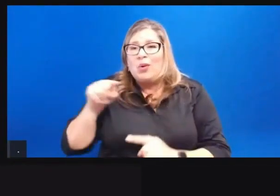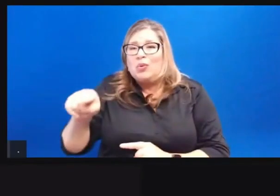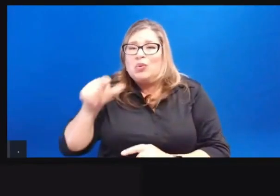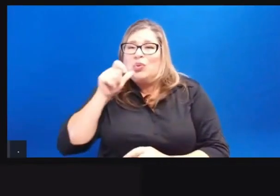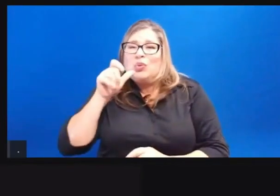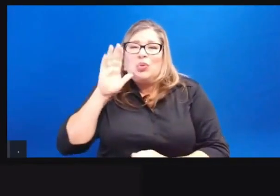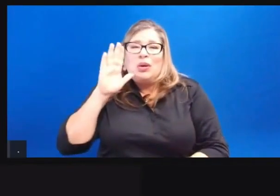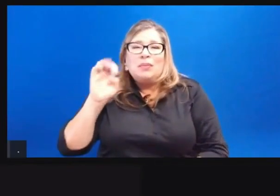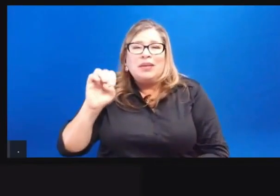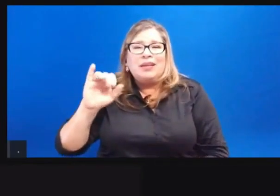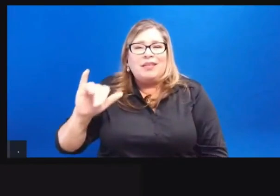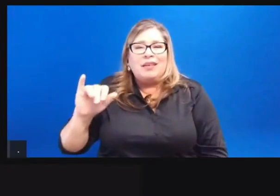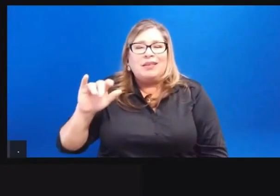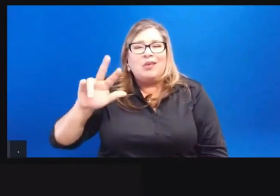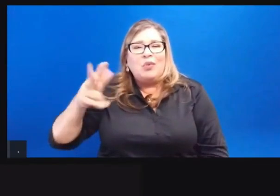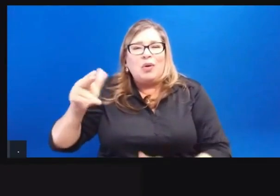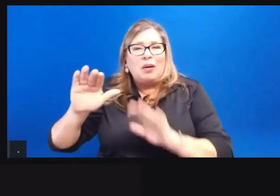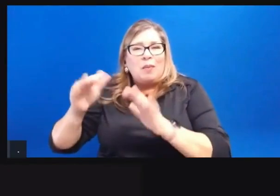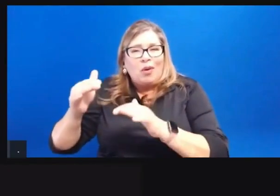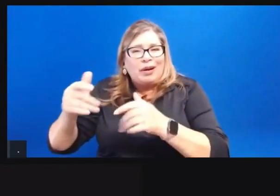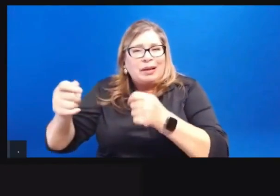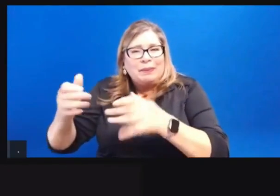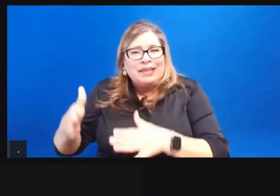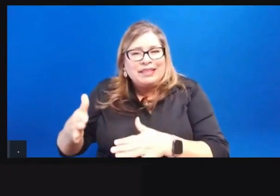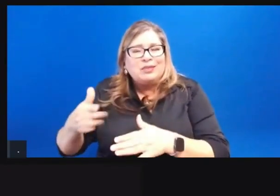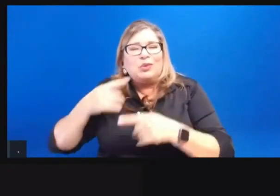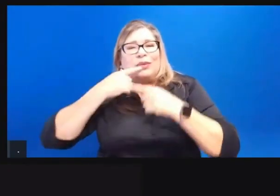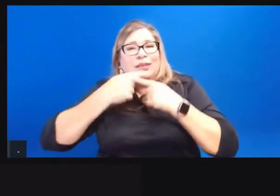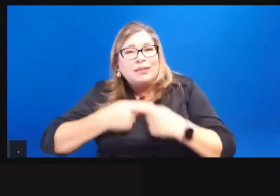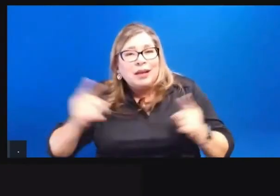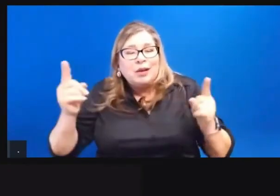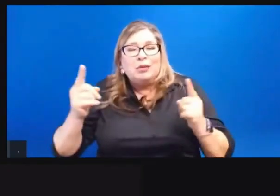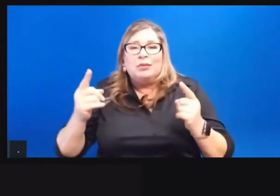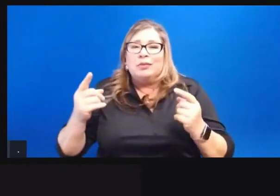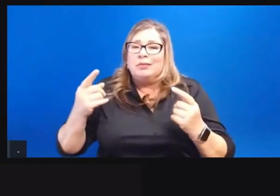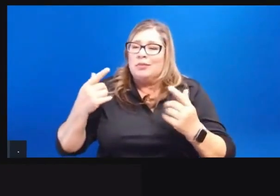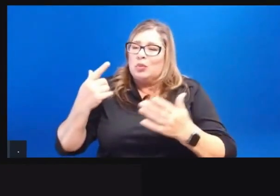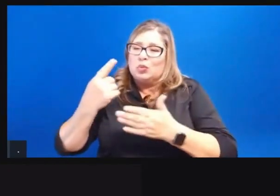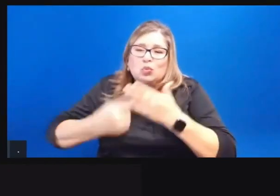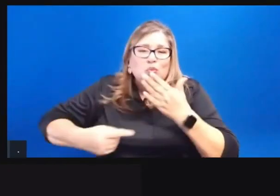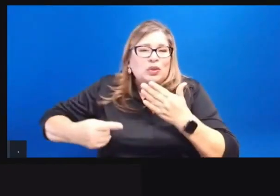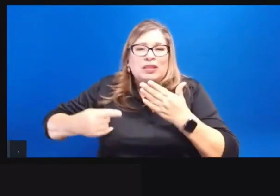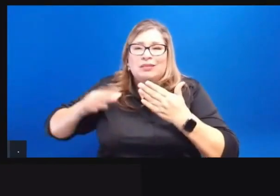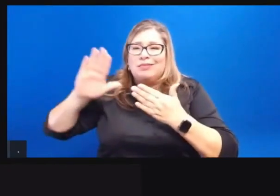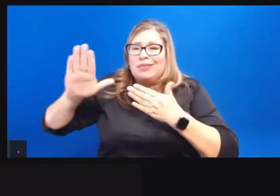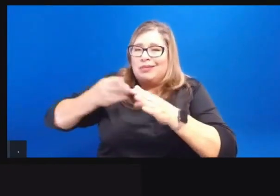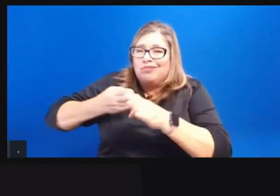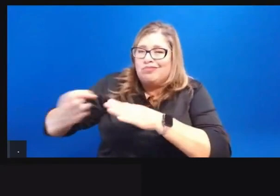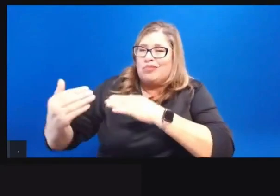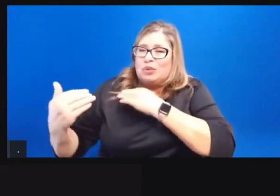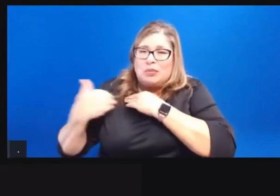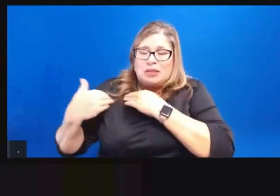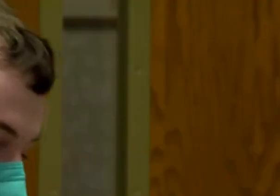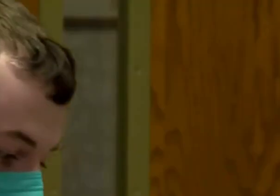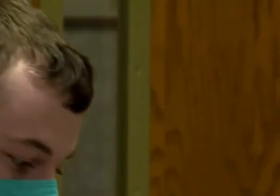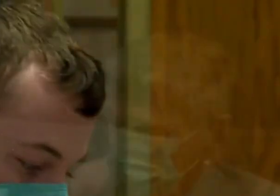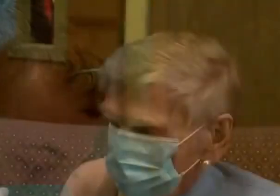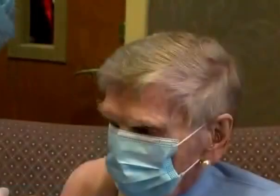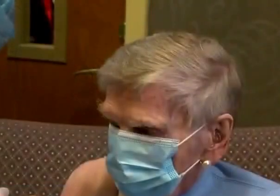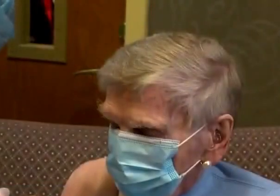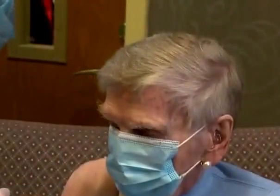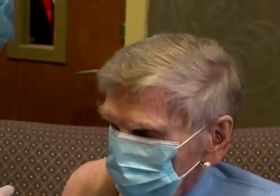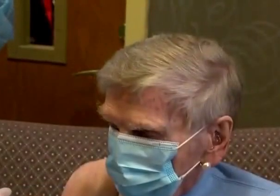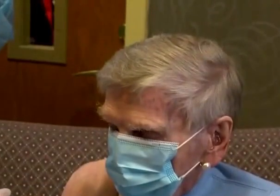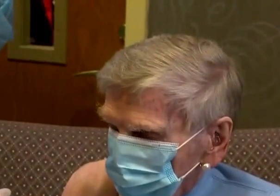in terms of making an announcement about who that will be and what the scope of their work will be, we'll definitely be sharing that. This comes